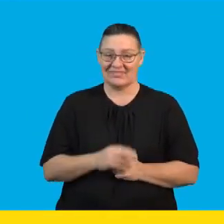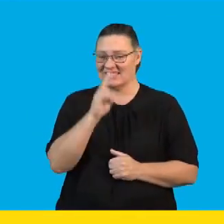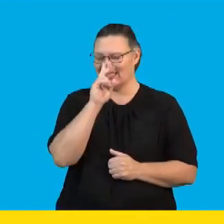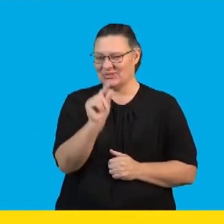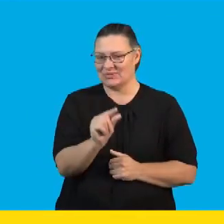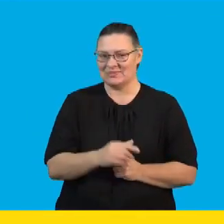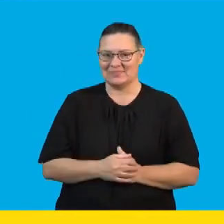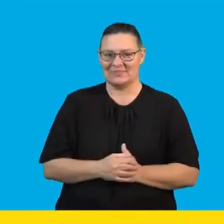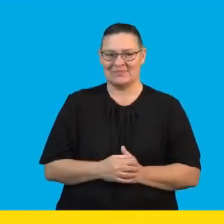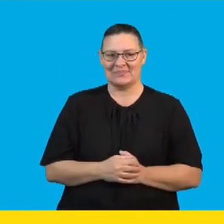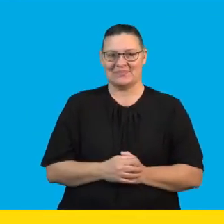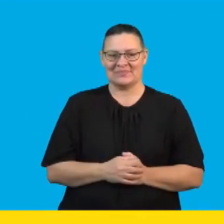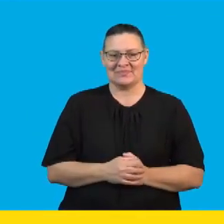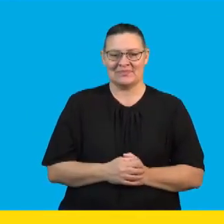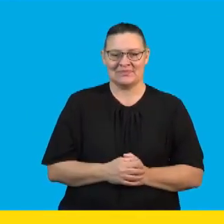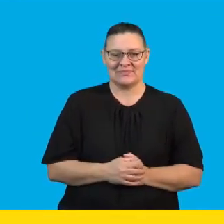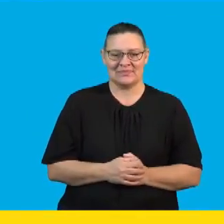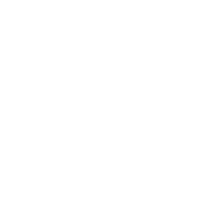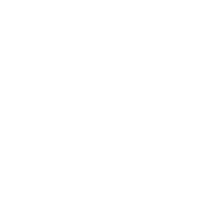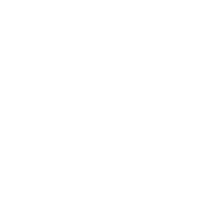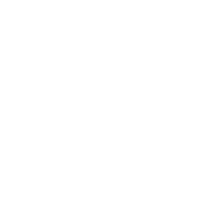coming. See you soon.